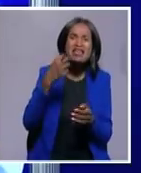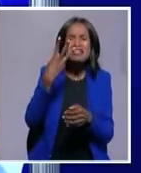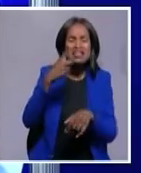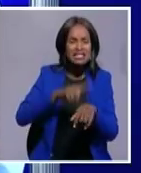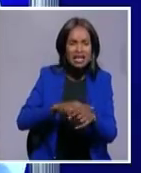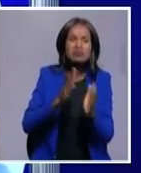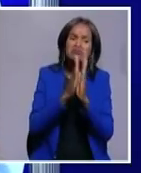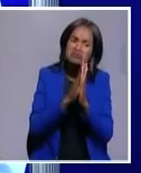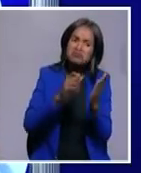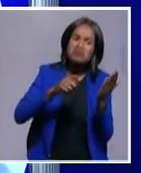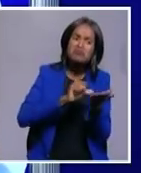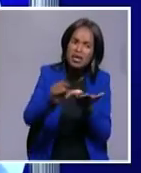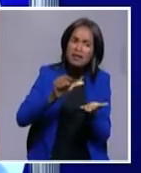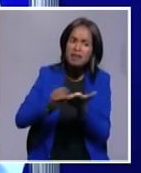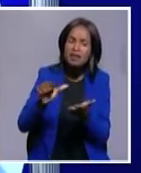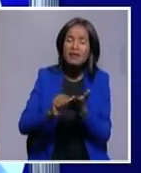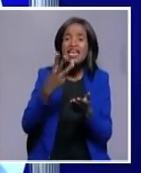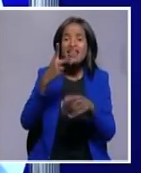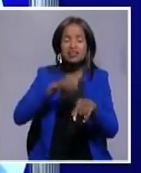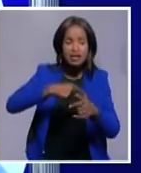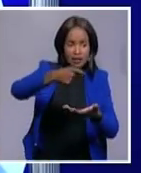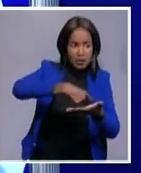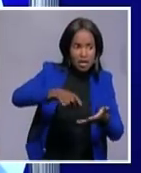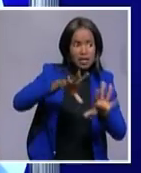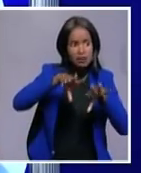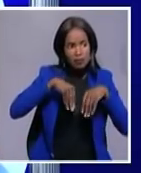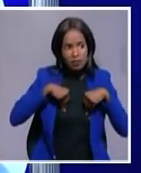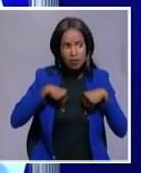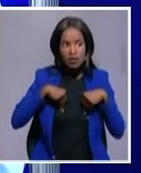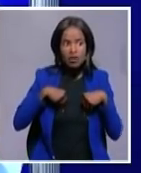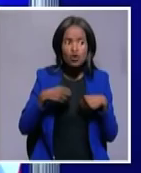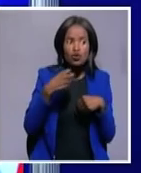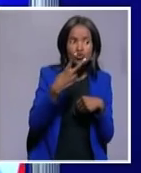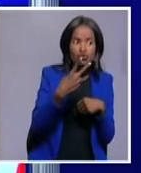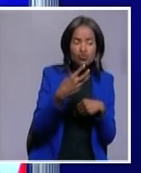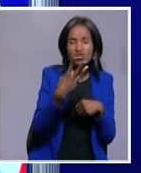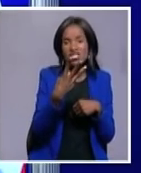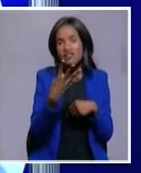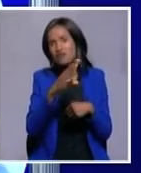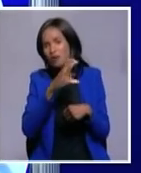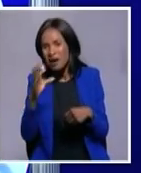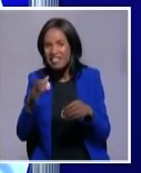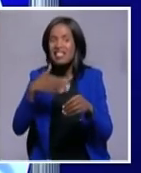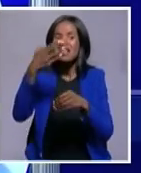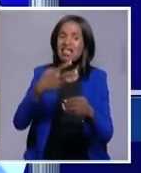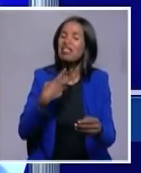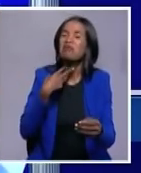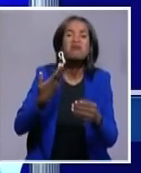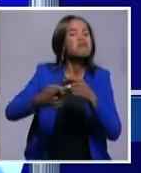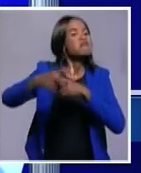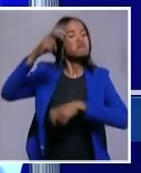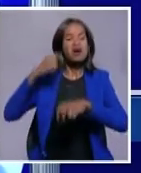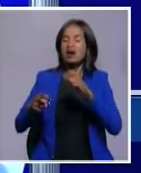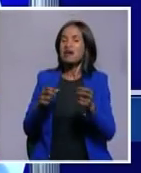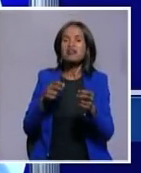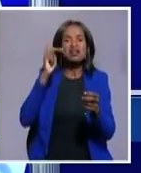three. And every time we sign, the agreement is honored for 2, 3, 4 months, and then the town council